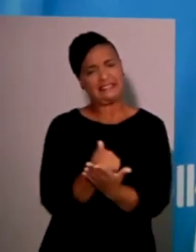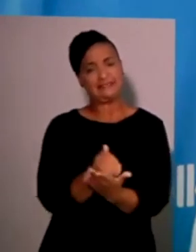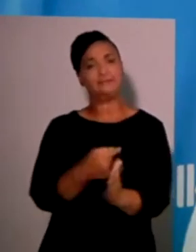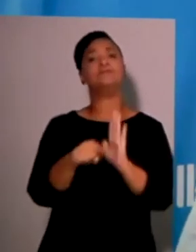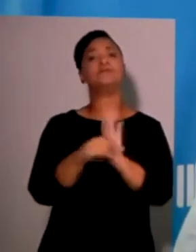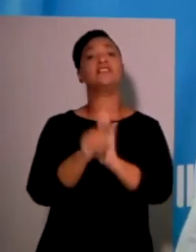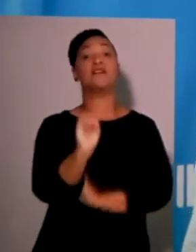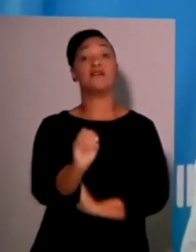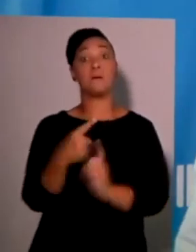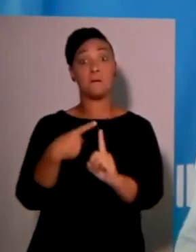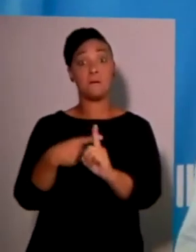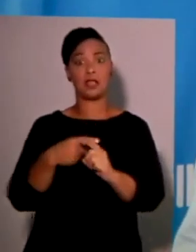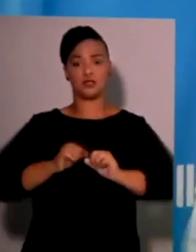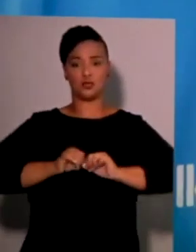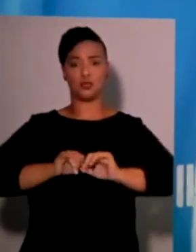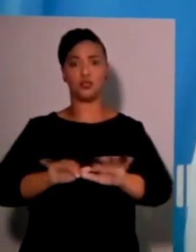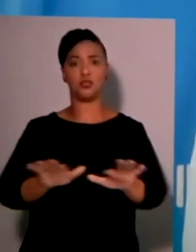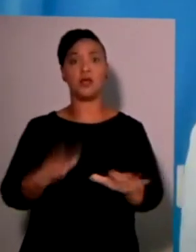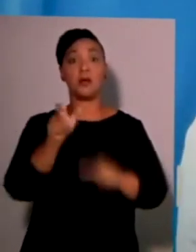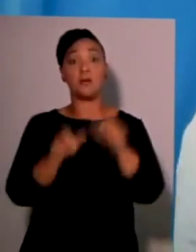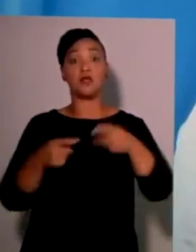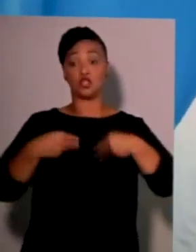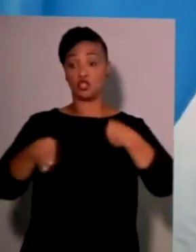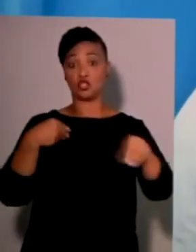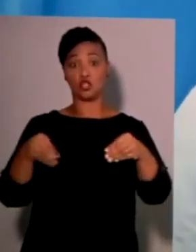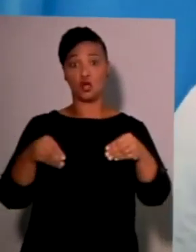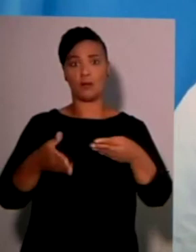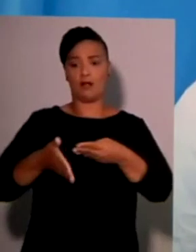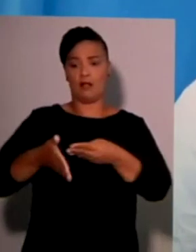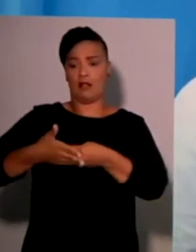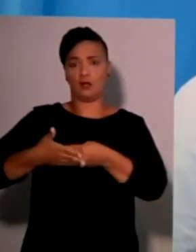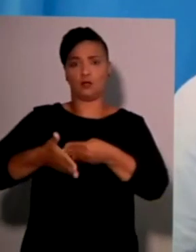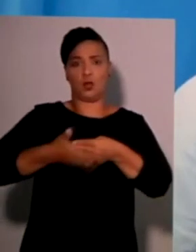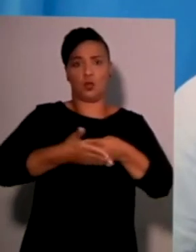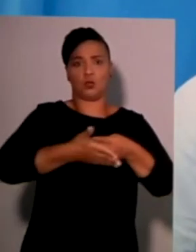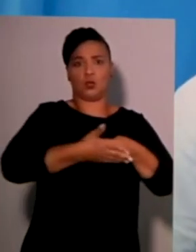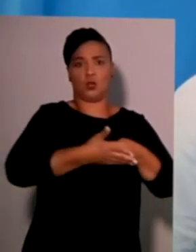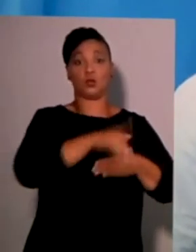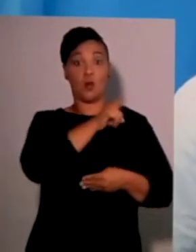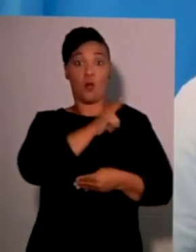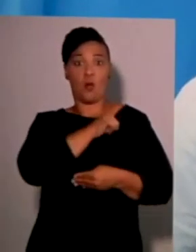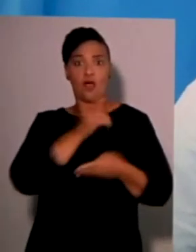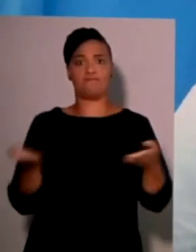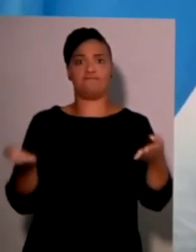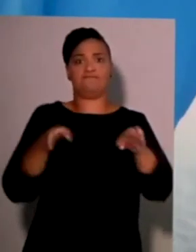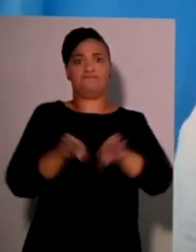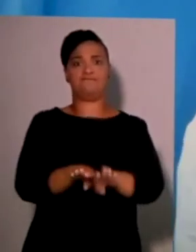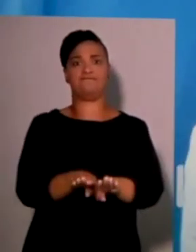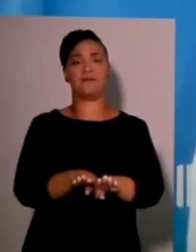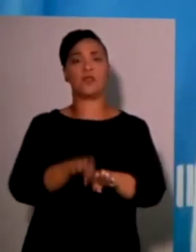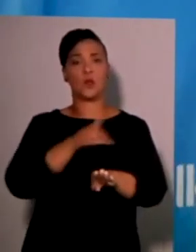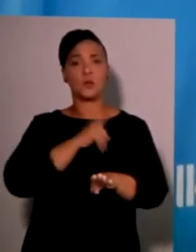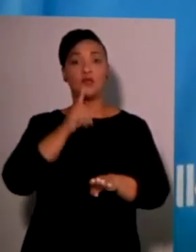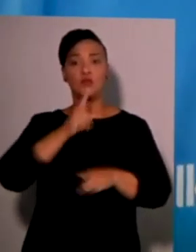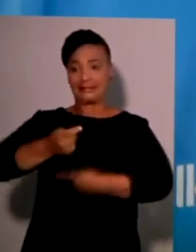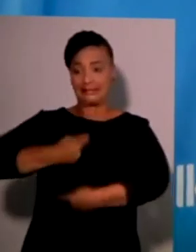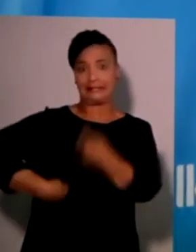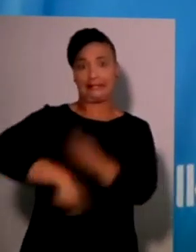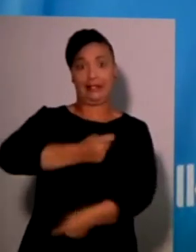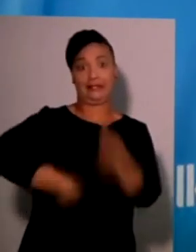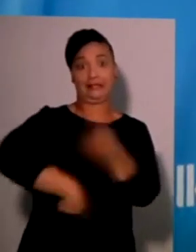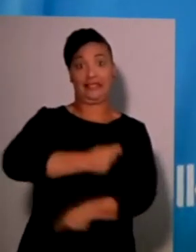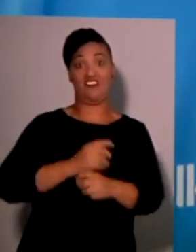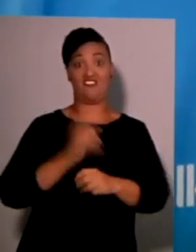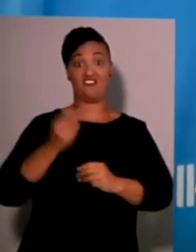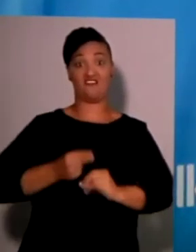our distribution channels were closed during the lockdown, resulting in slower handset growth.